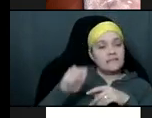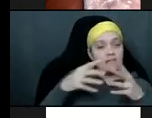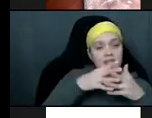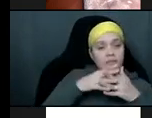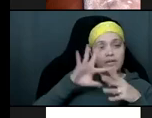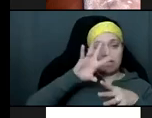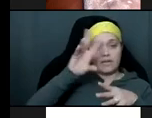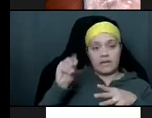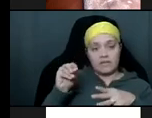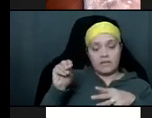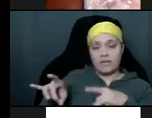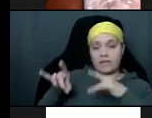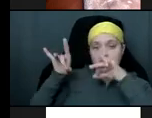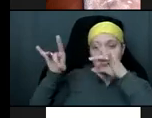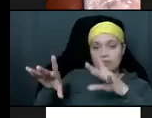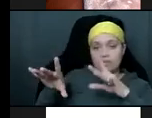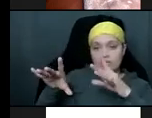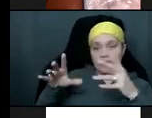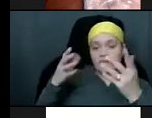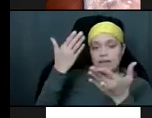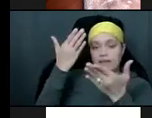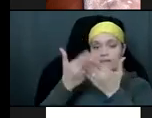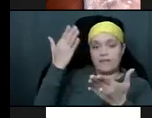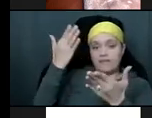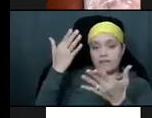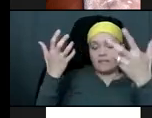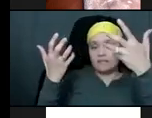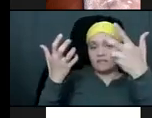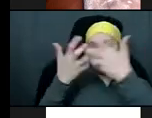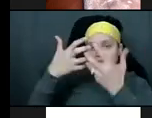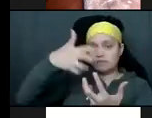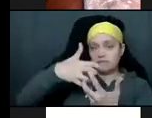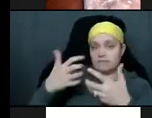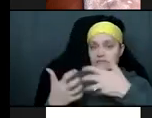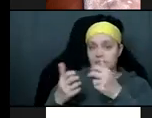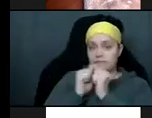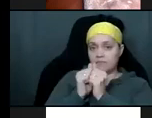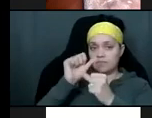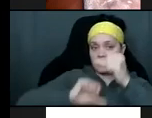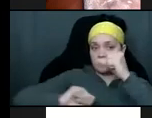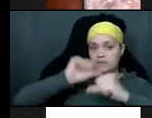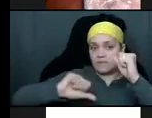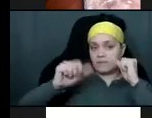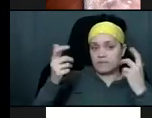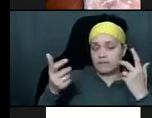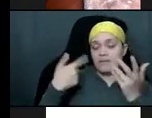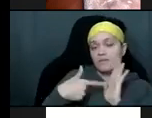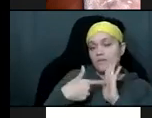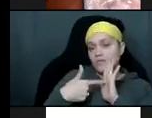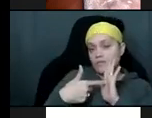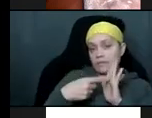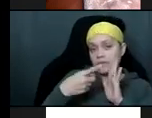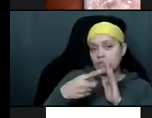Africa, and Australia have evidence of being close together. For instance, there